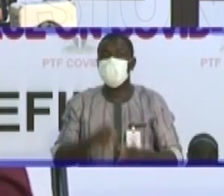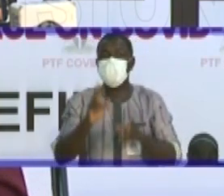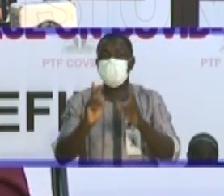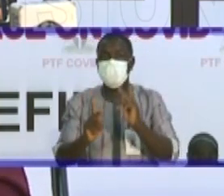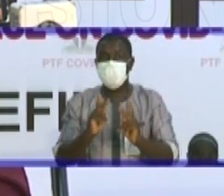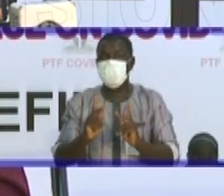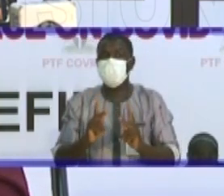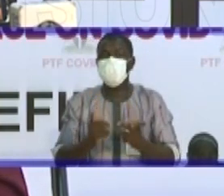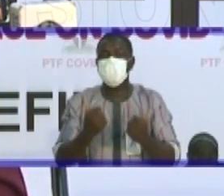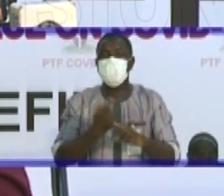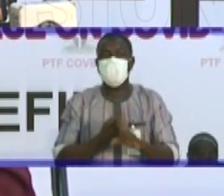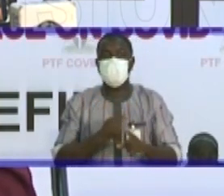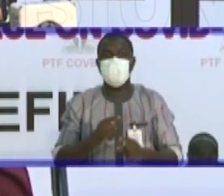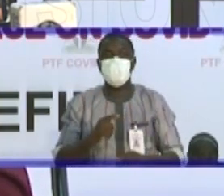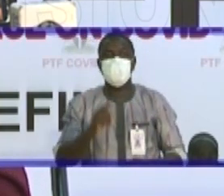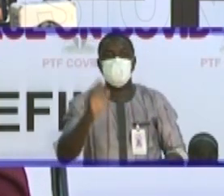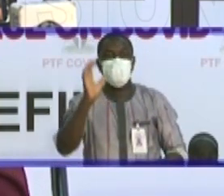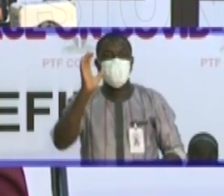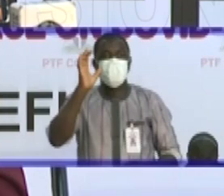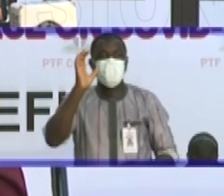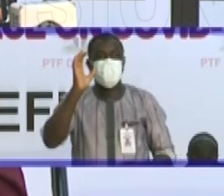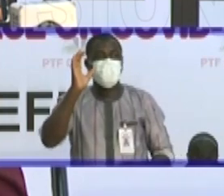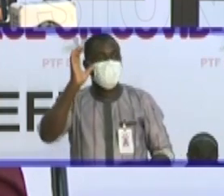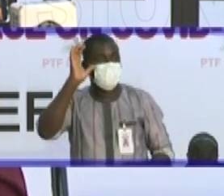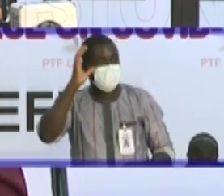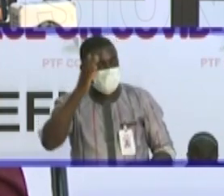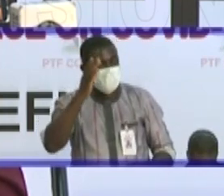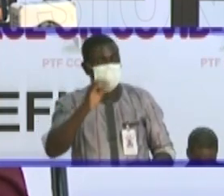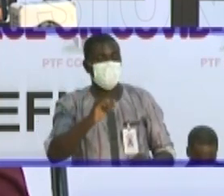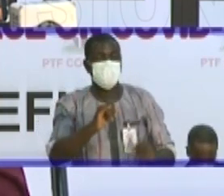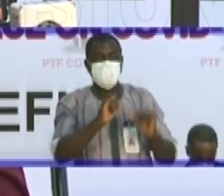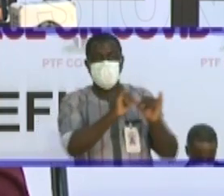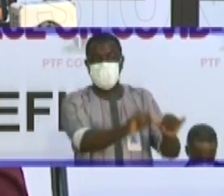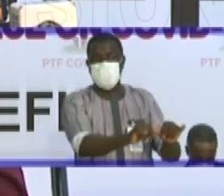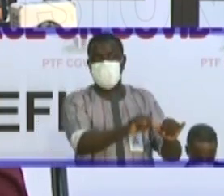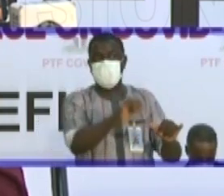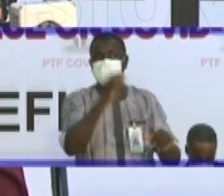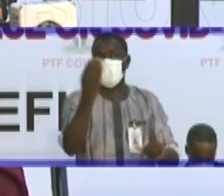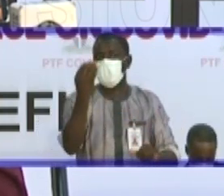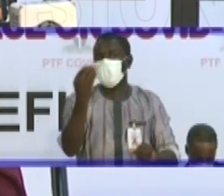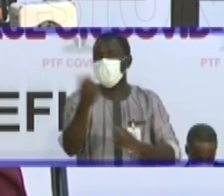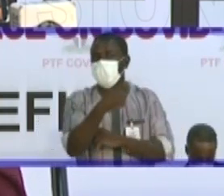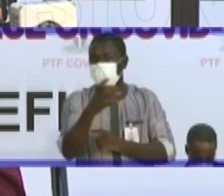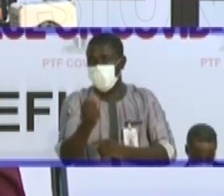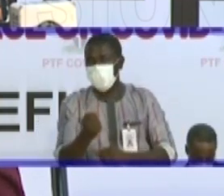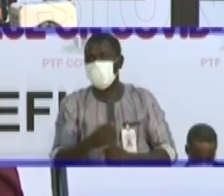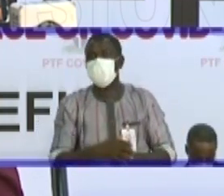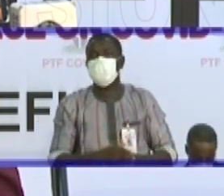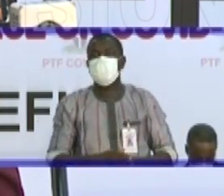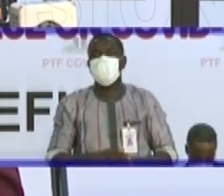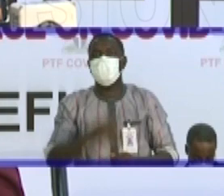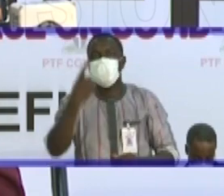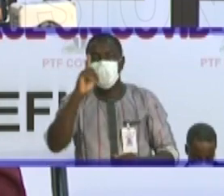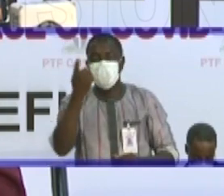the people who came from China had spent 14 days in quarantine, and I ordered that the test be done, the